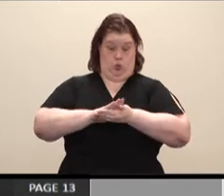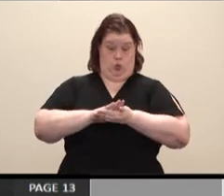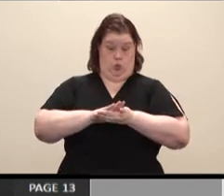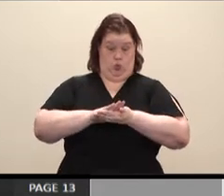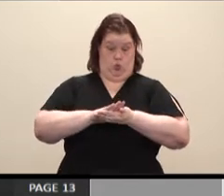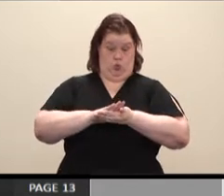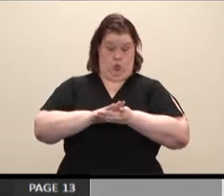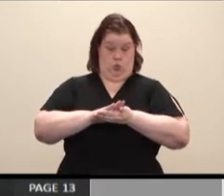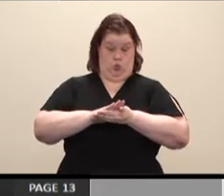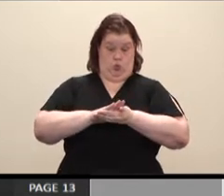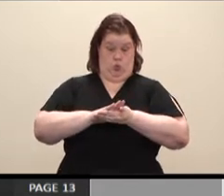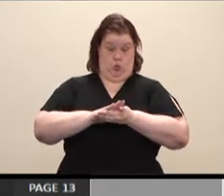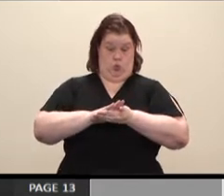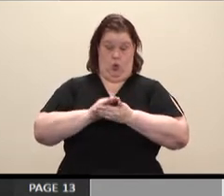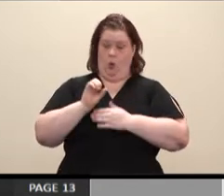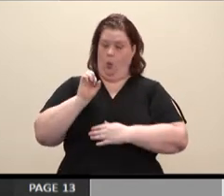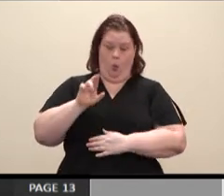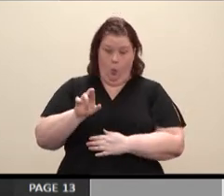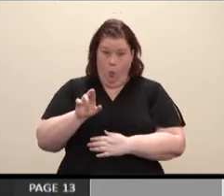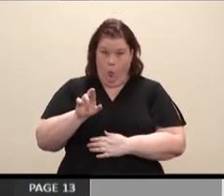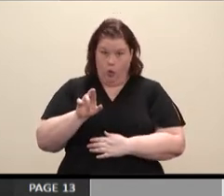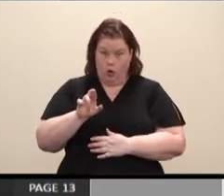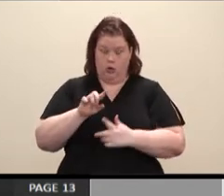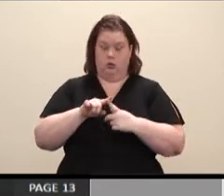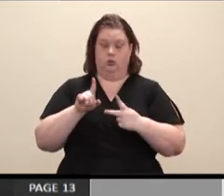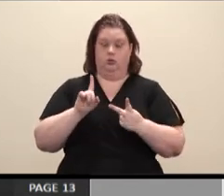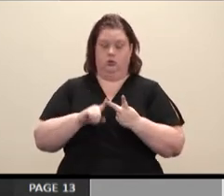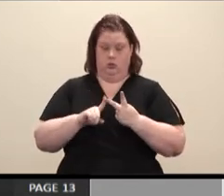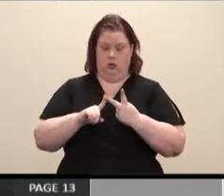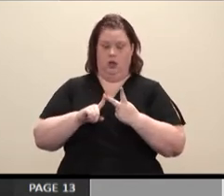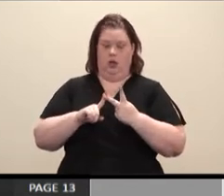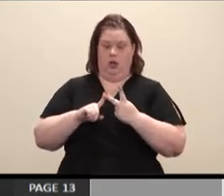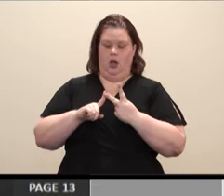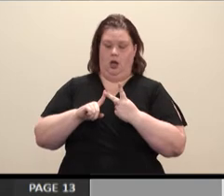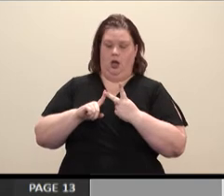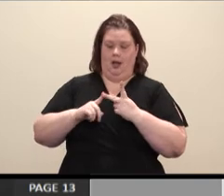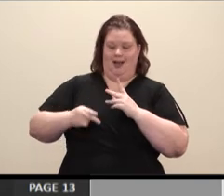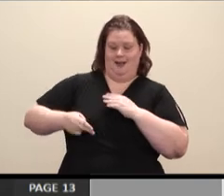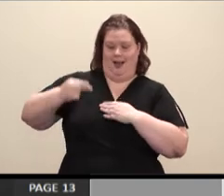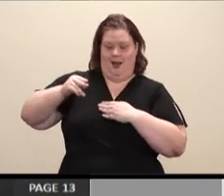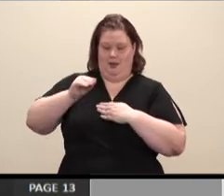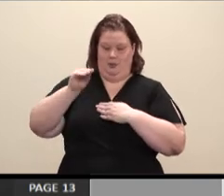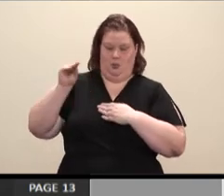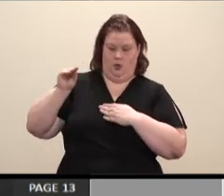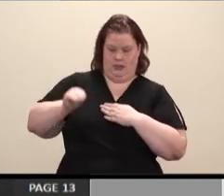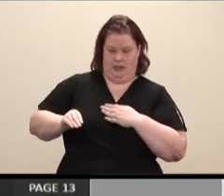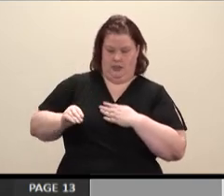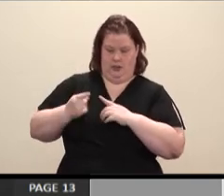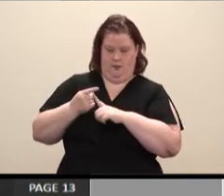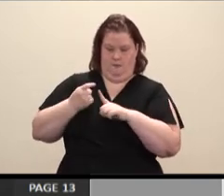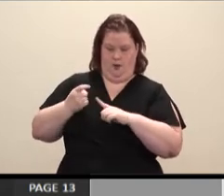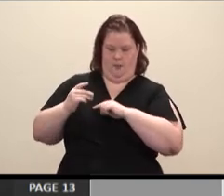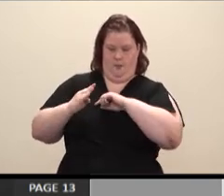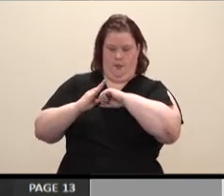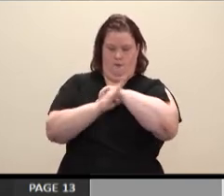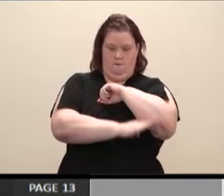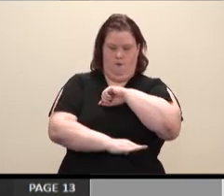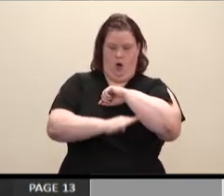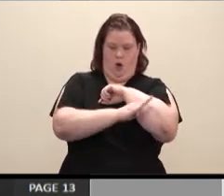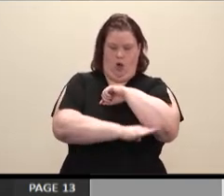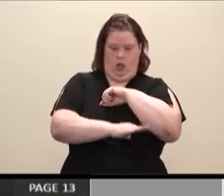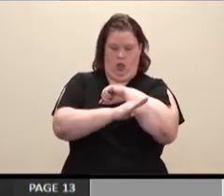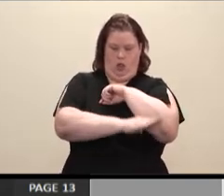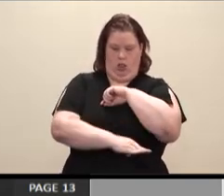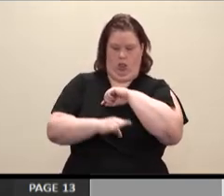least as high as the percentage reported from enrolled students coded on campus during the fall PEAMS.